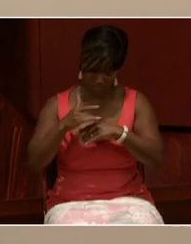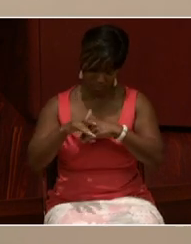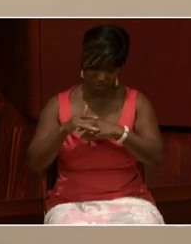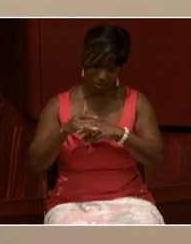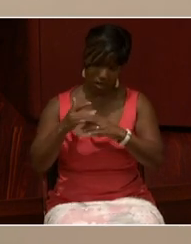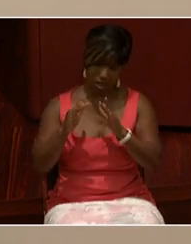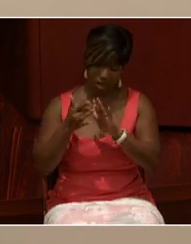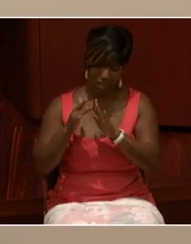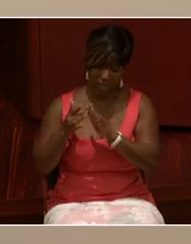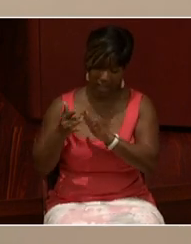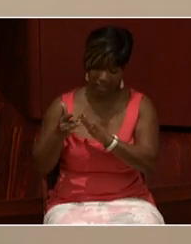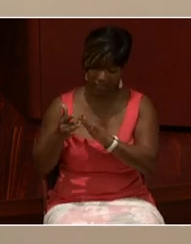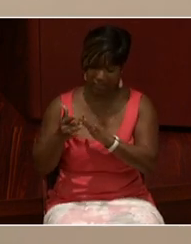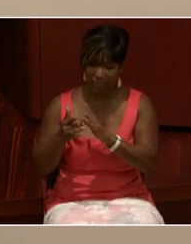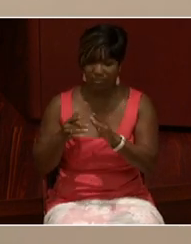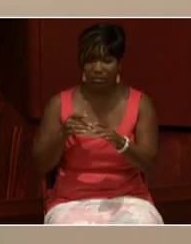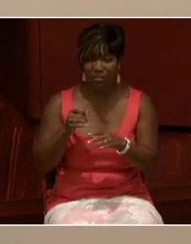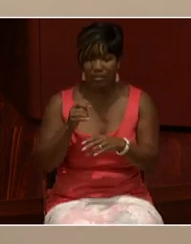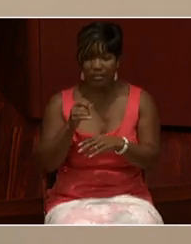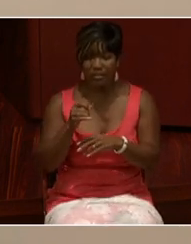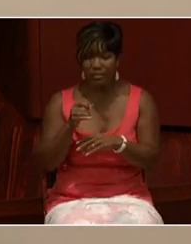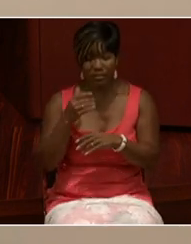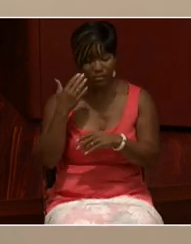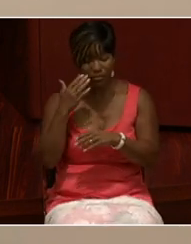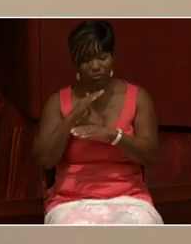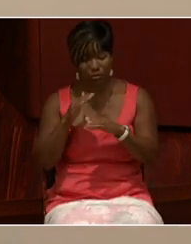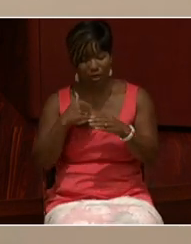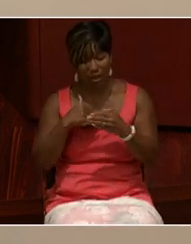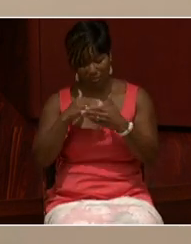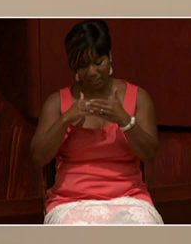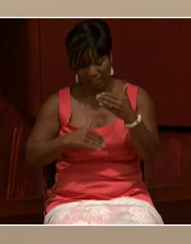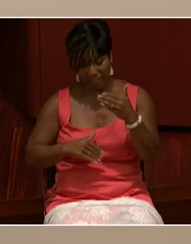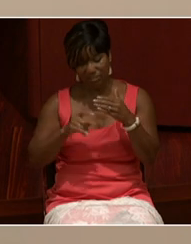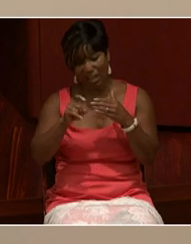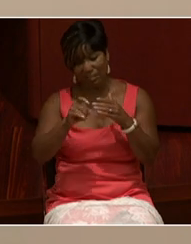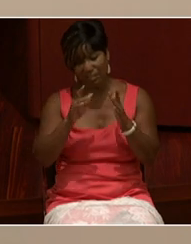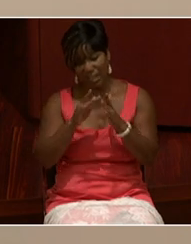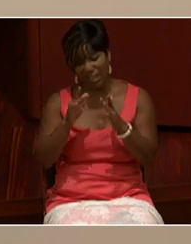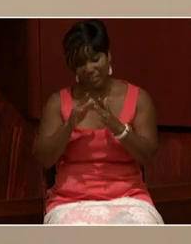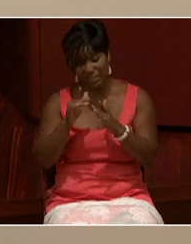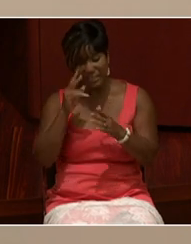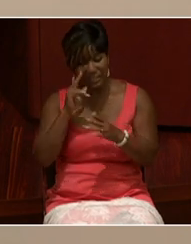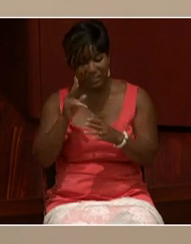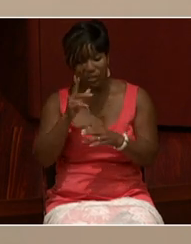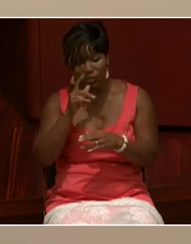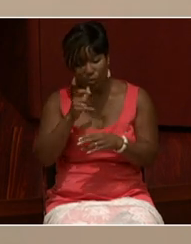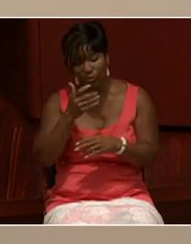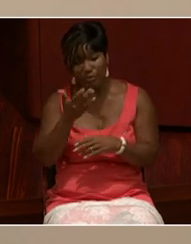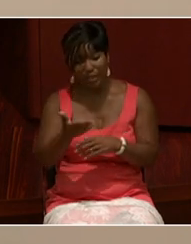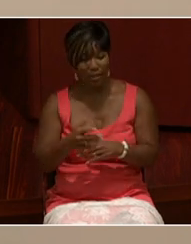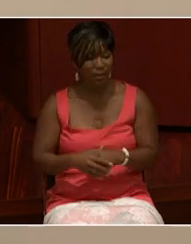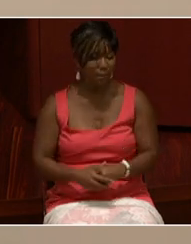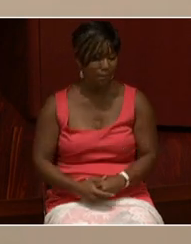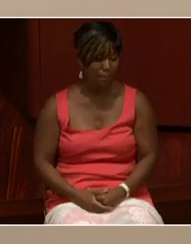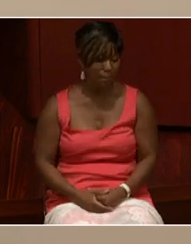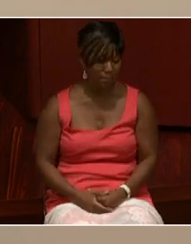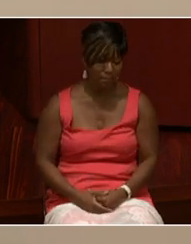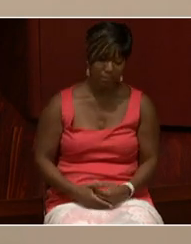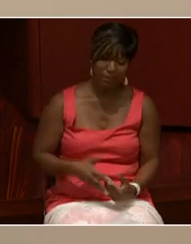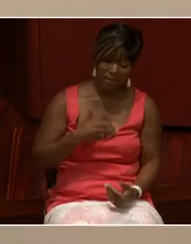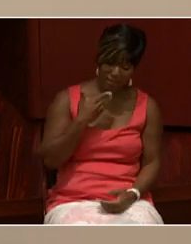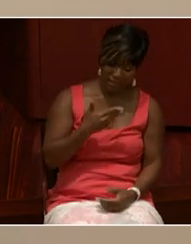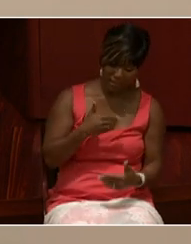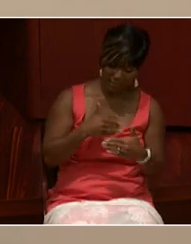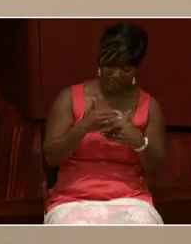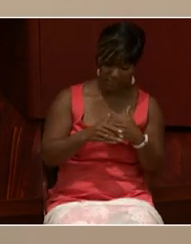have an index of who is listed there on that series. You'll just have to contact to see who all is there. Thank you. The